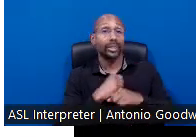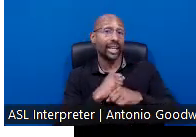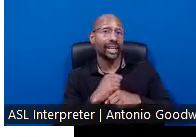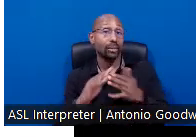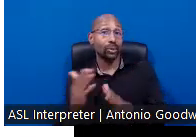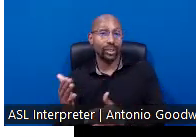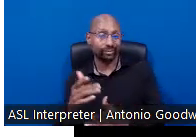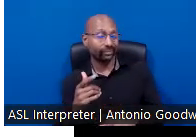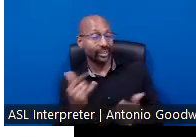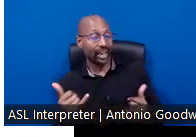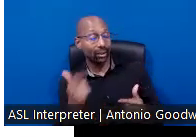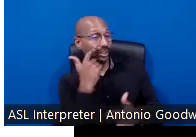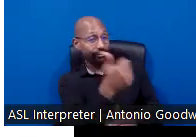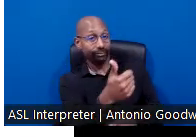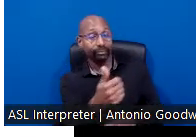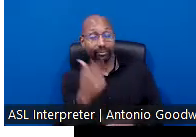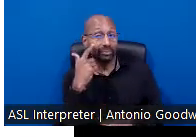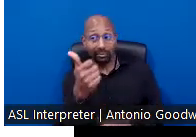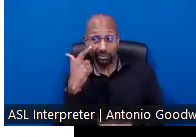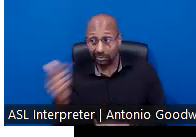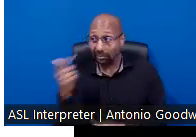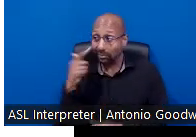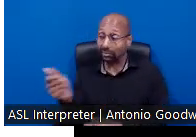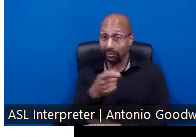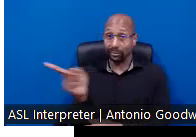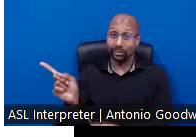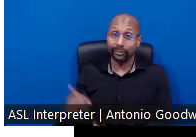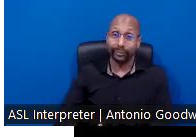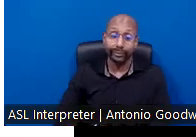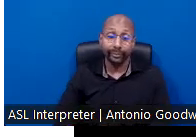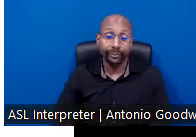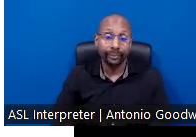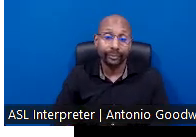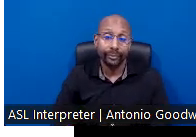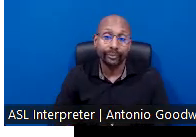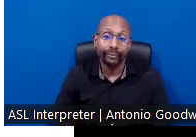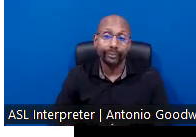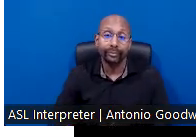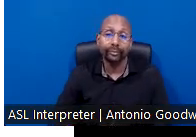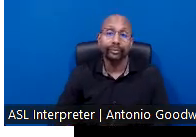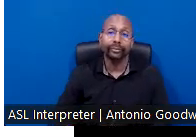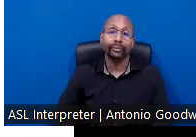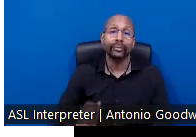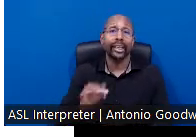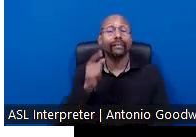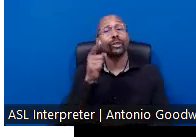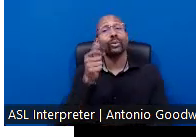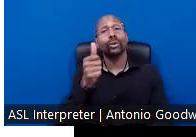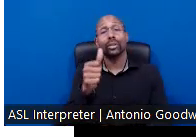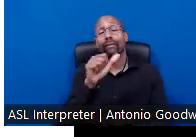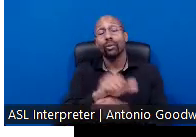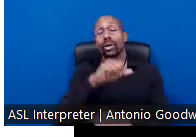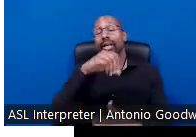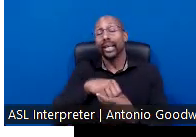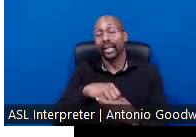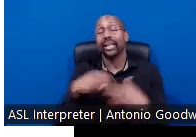So there are a couple things as well. If you are working in an establishment at a healthcare